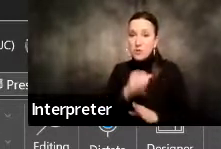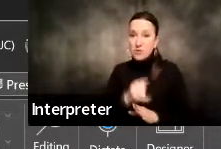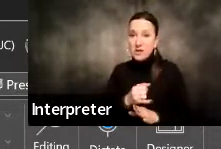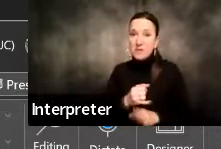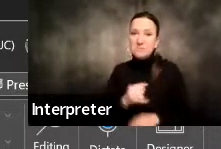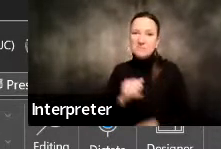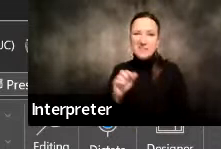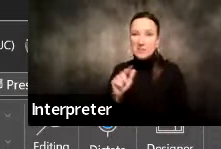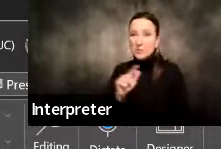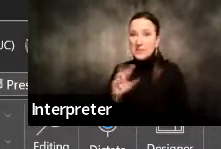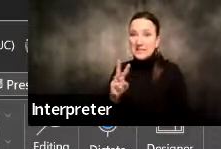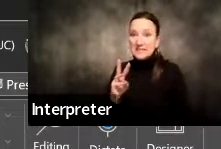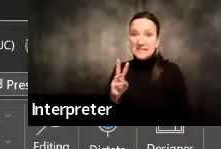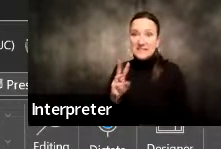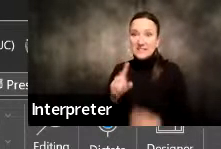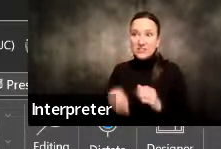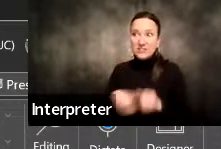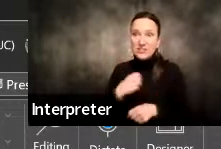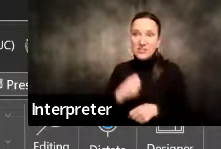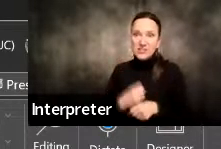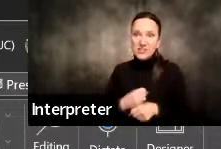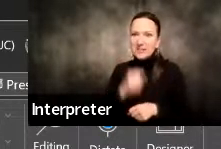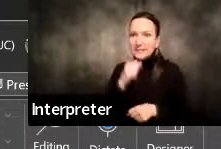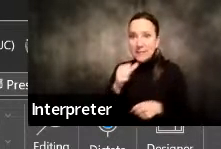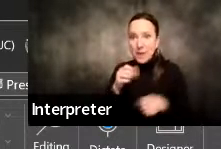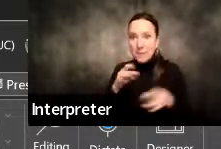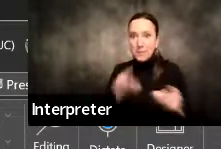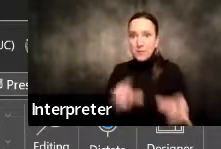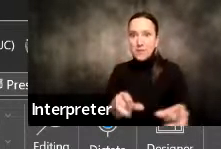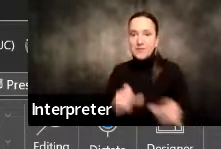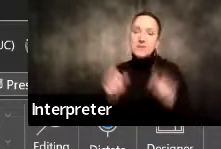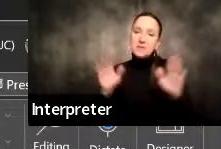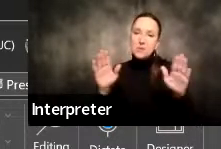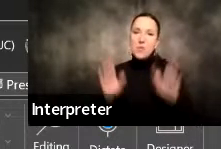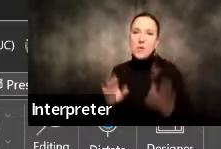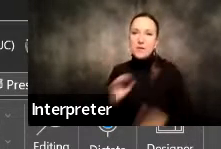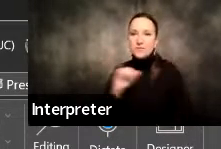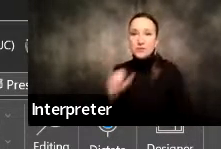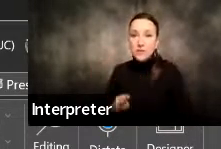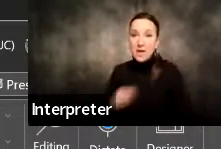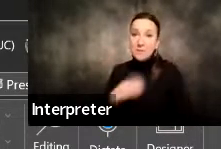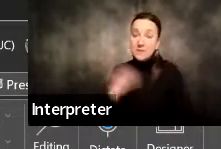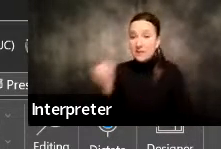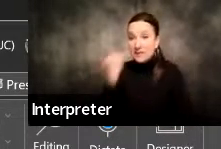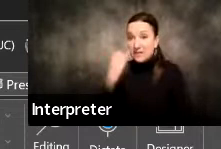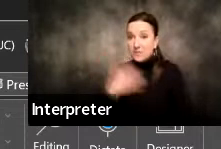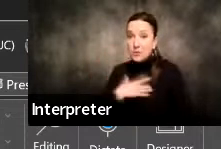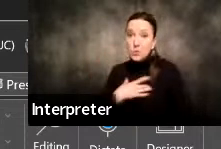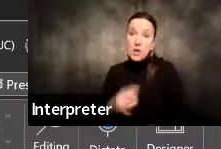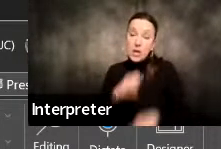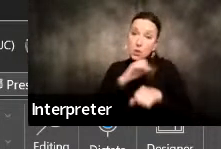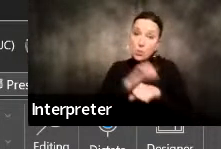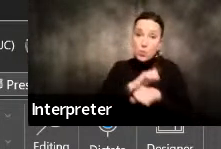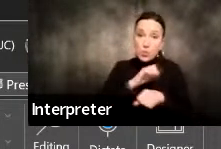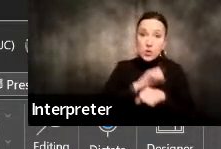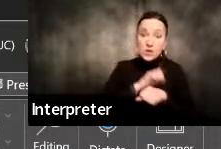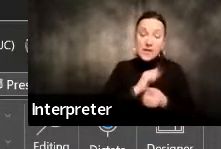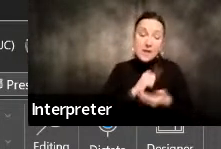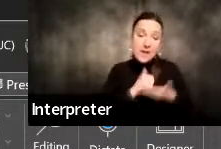hiccups, but it is a wonderful job to have when you like to help people and work through different